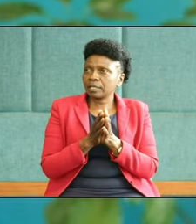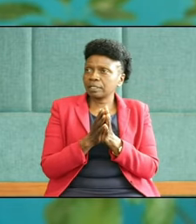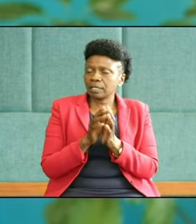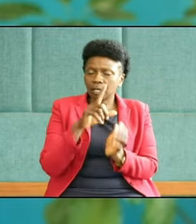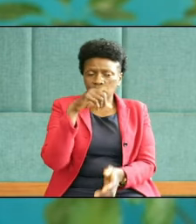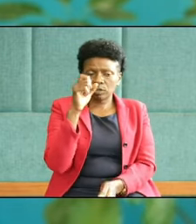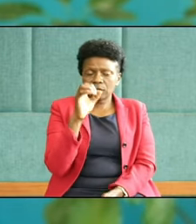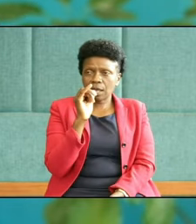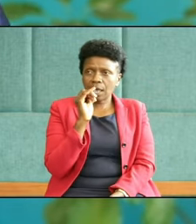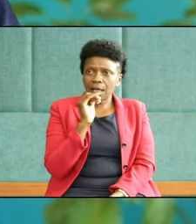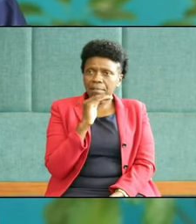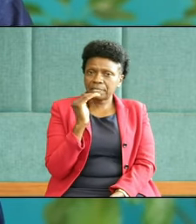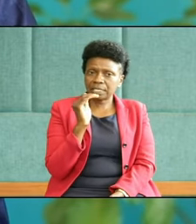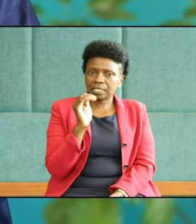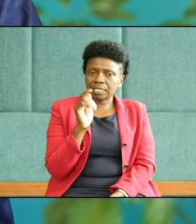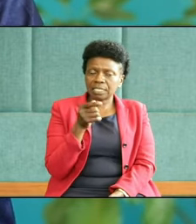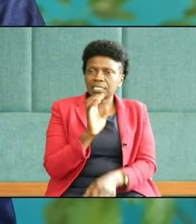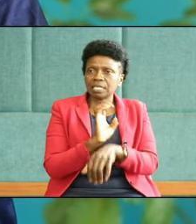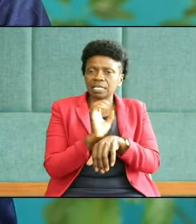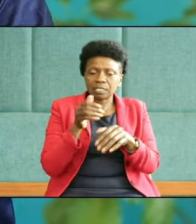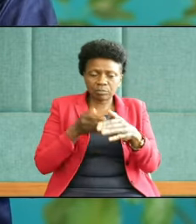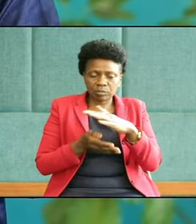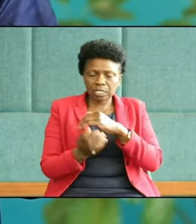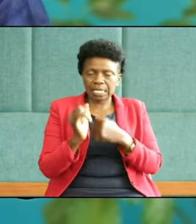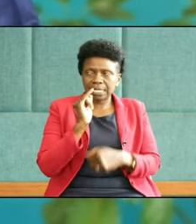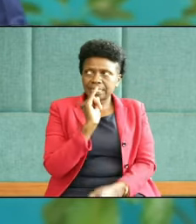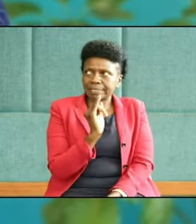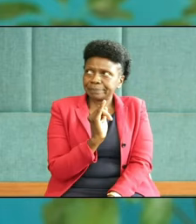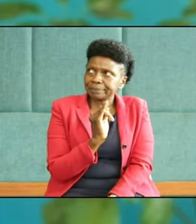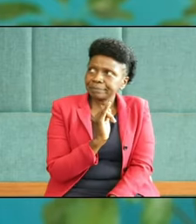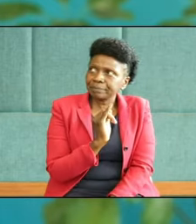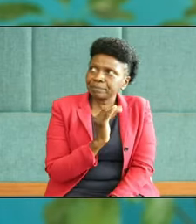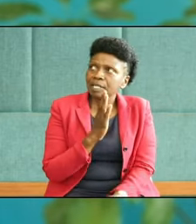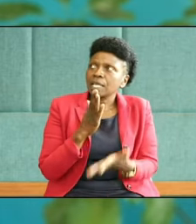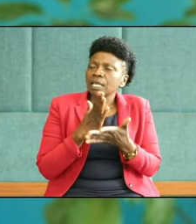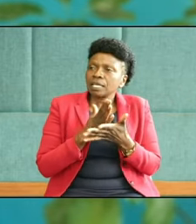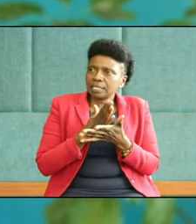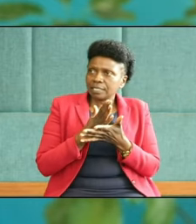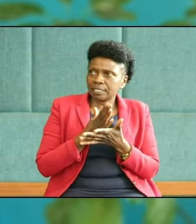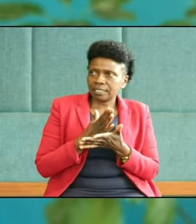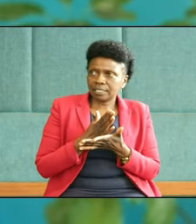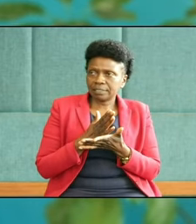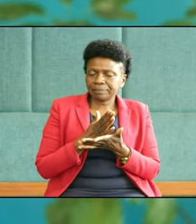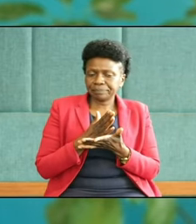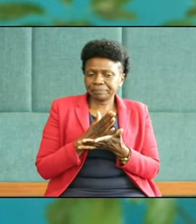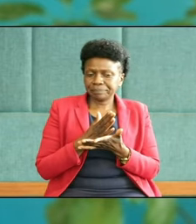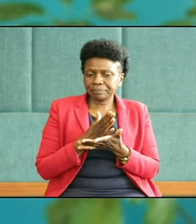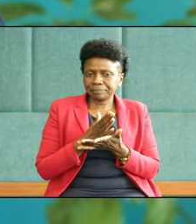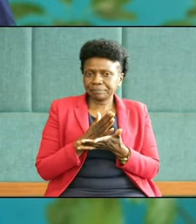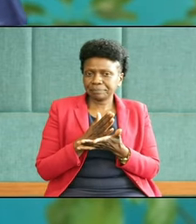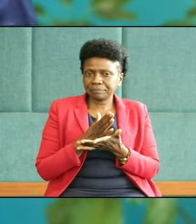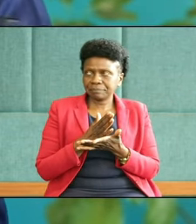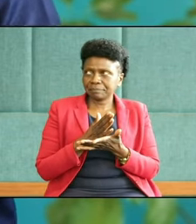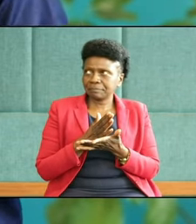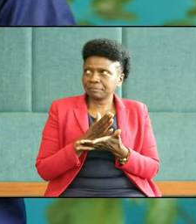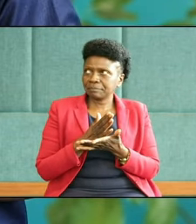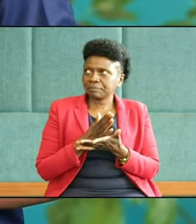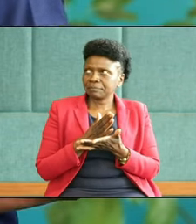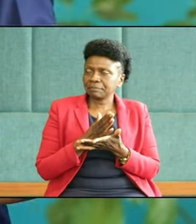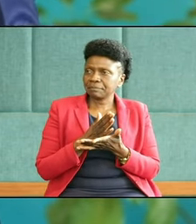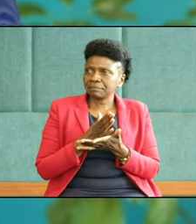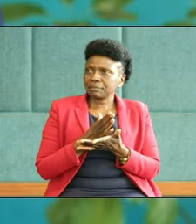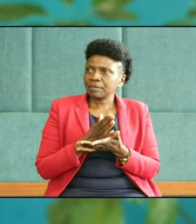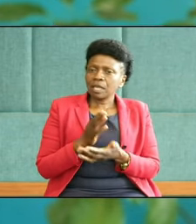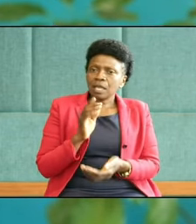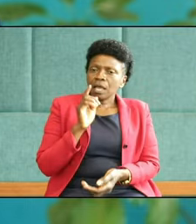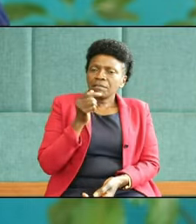ask Nairobi Central this morning is this. Indeed, are people aware of